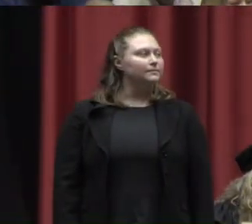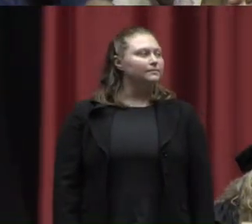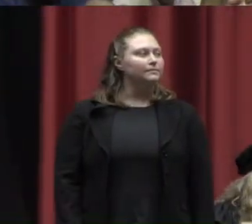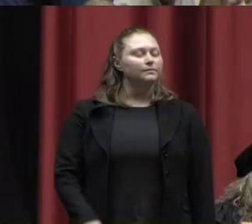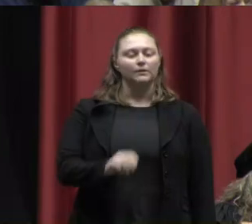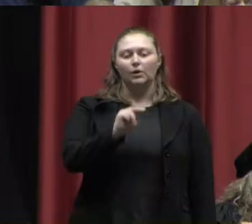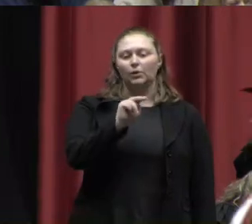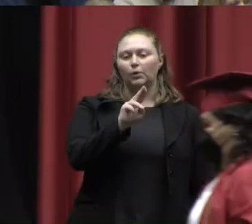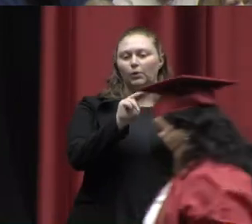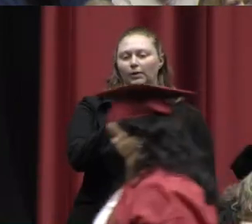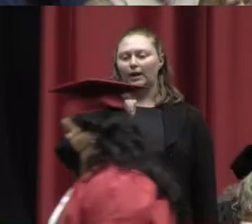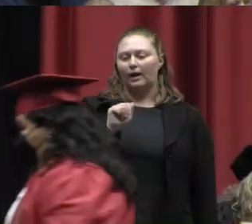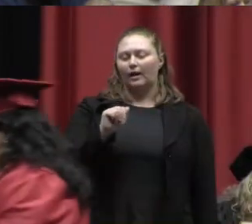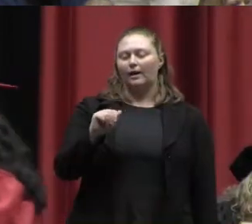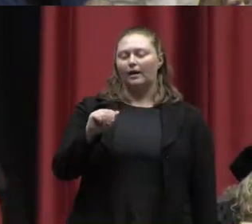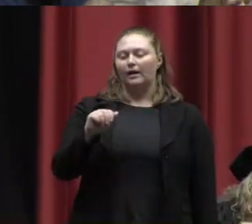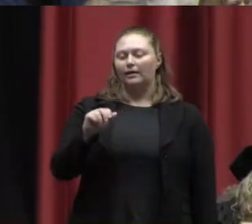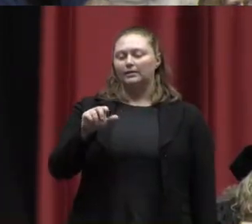Romia Stevens.